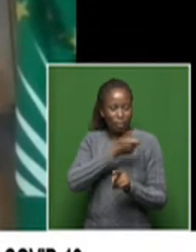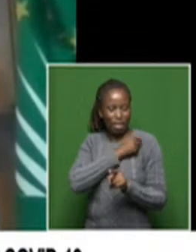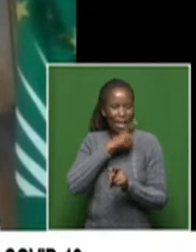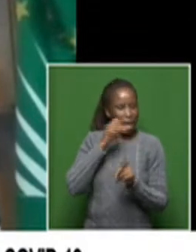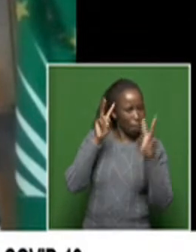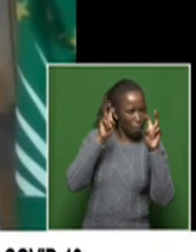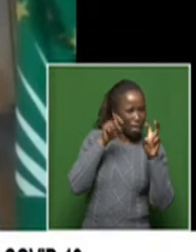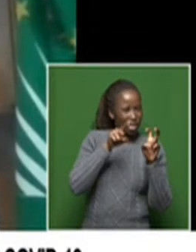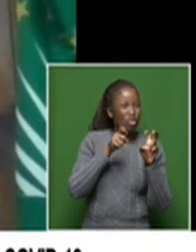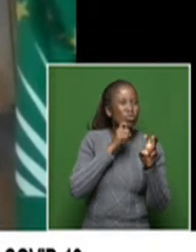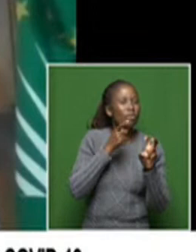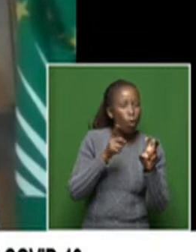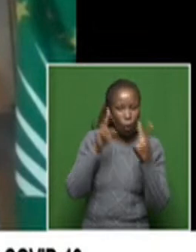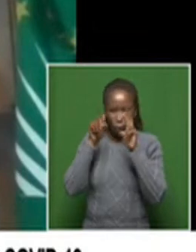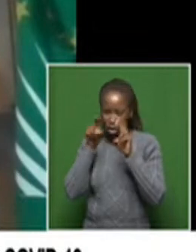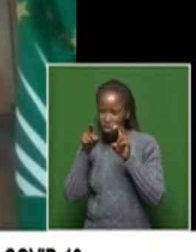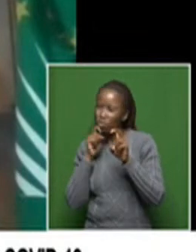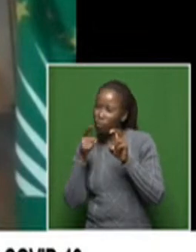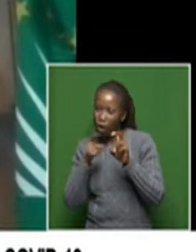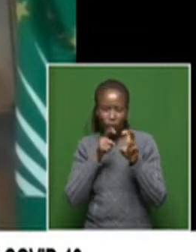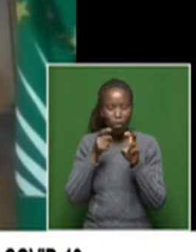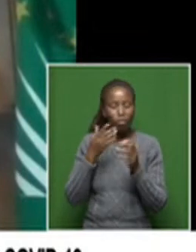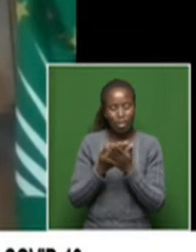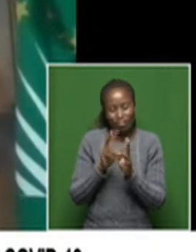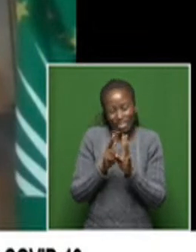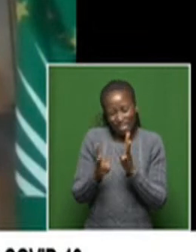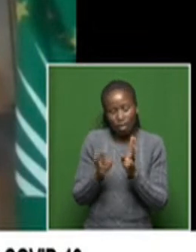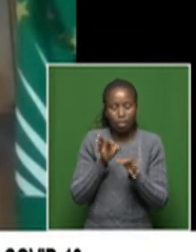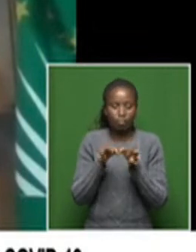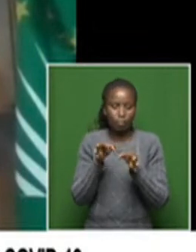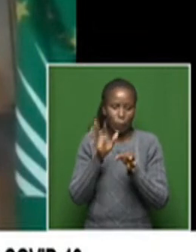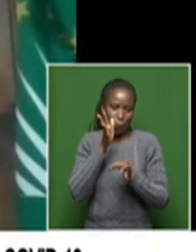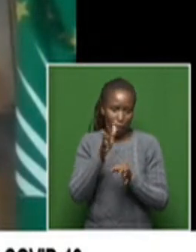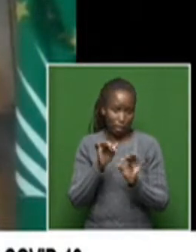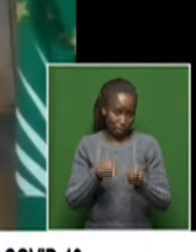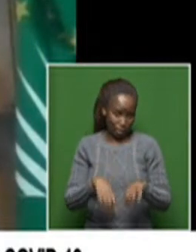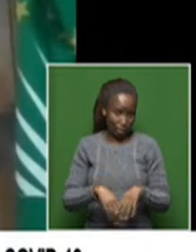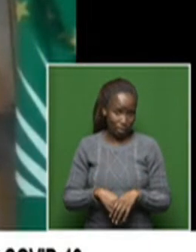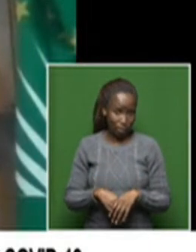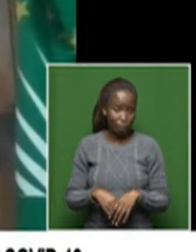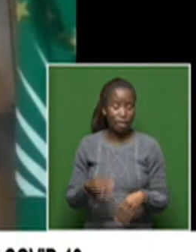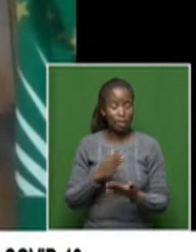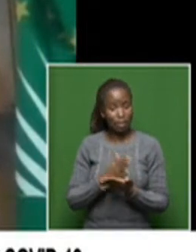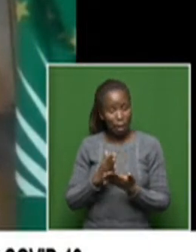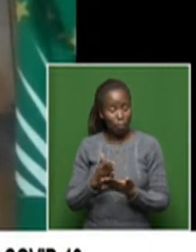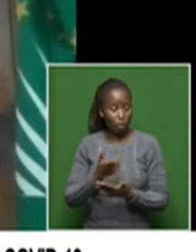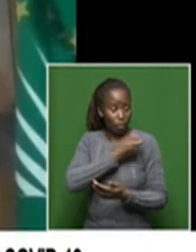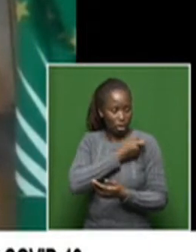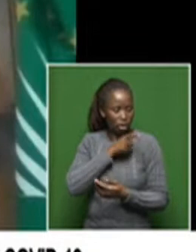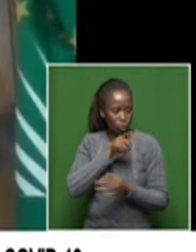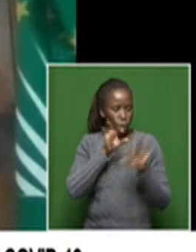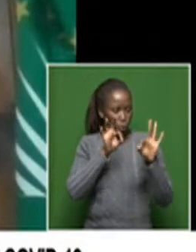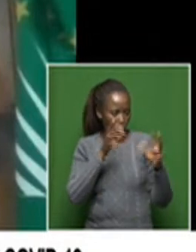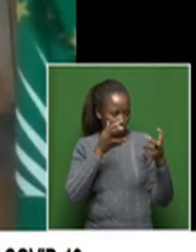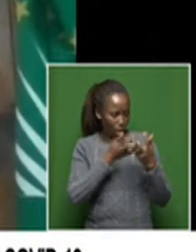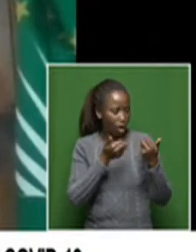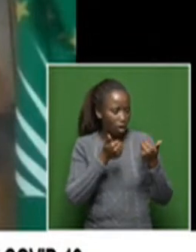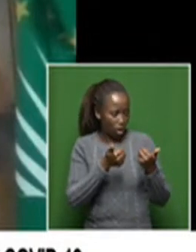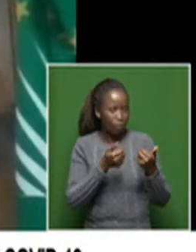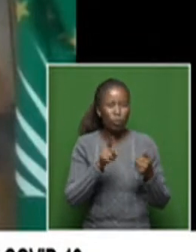the vaccine acquisition in the country in terms of the recommendations, which vaccines would be suitable, because you'd remember,